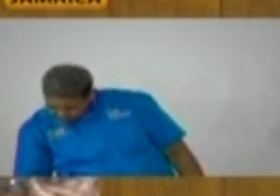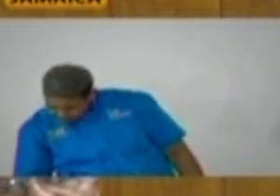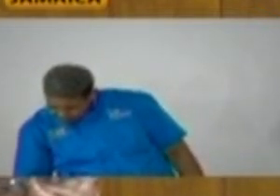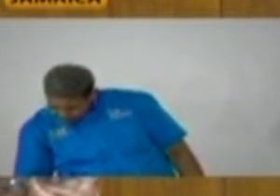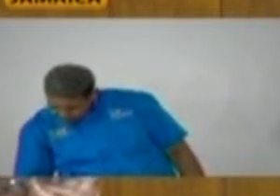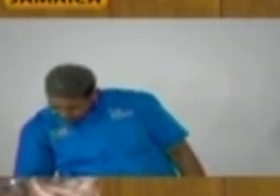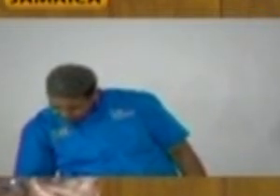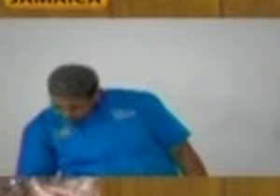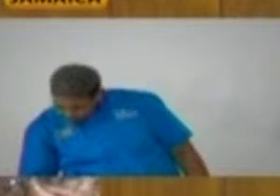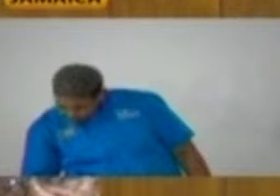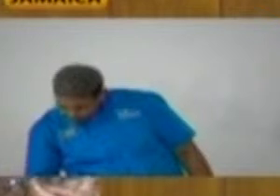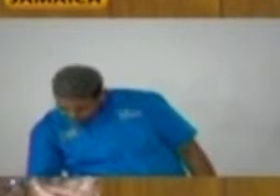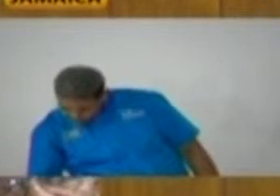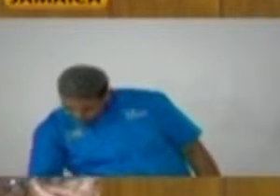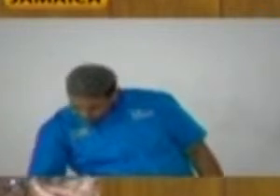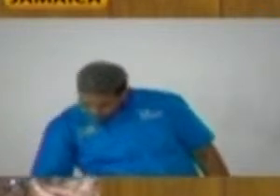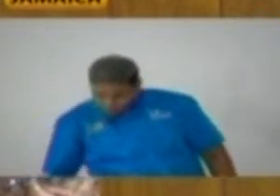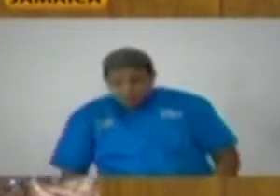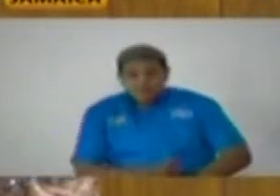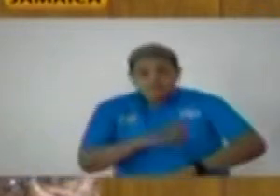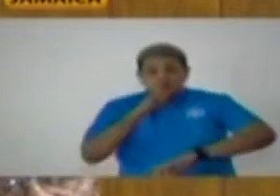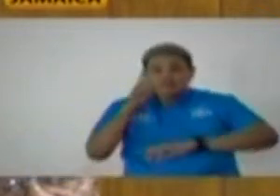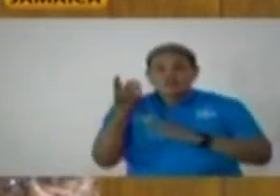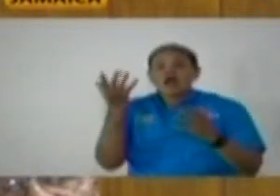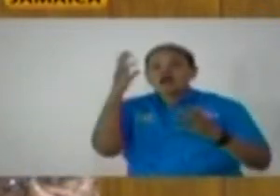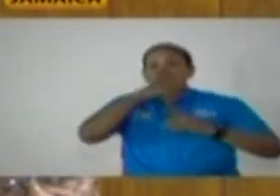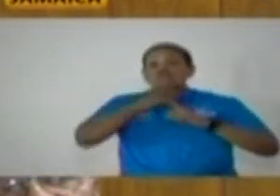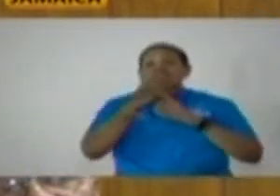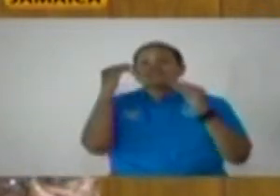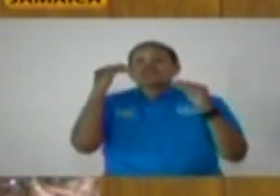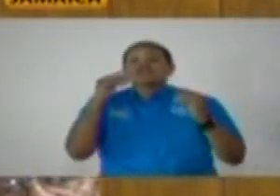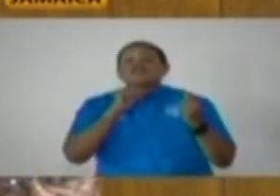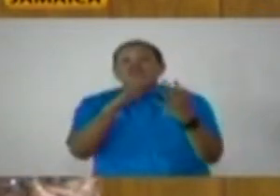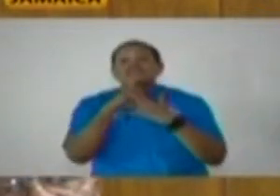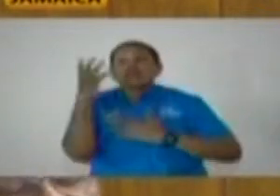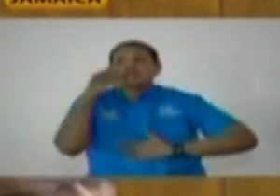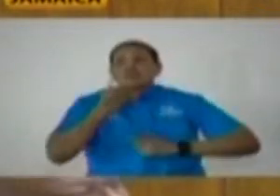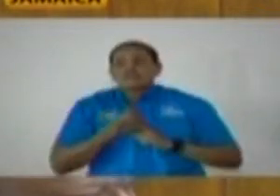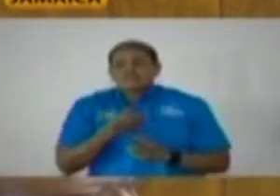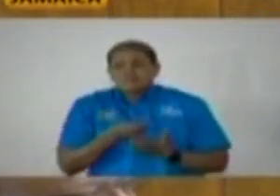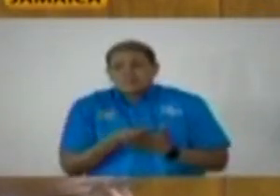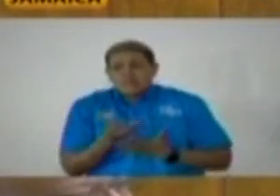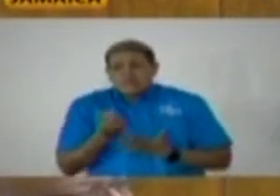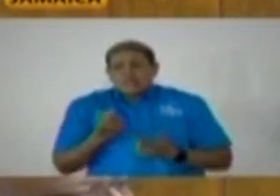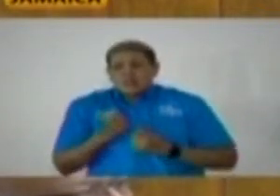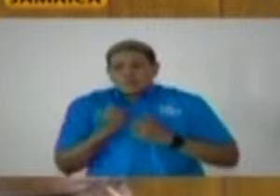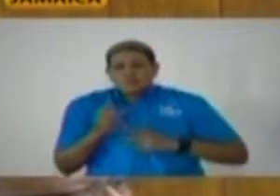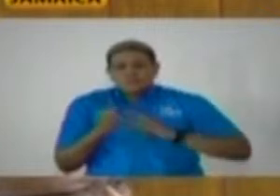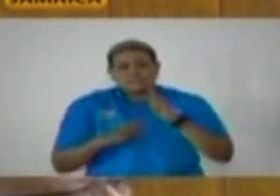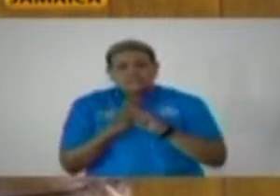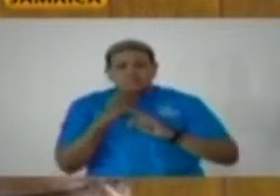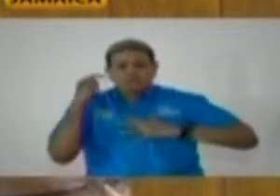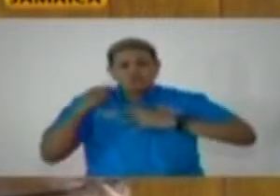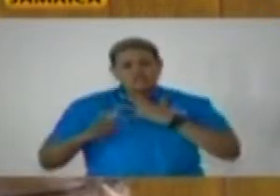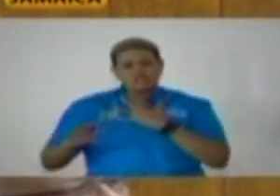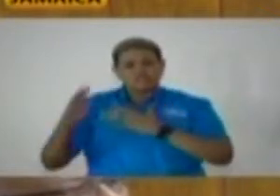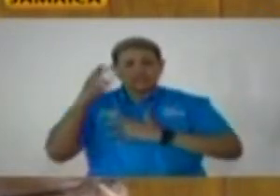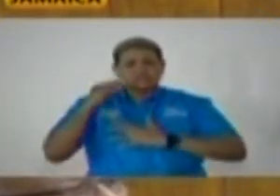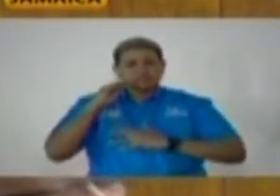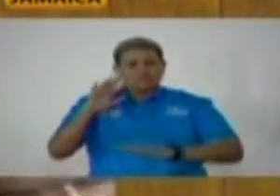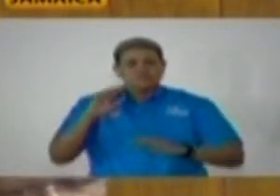attractiveness of the remuneration that they can go to without the kinds of conditions that they have to work with here.